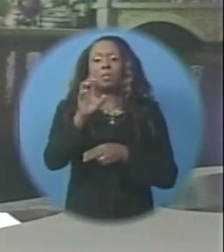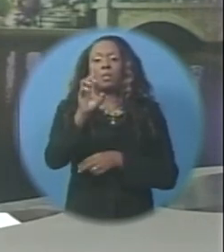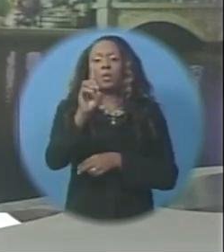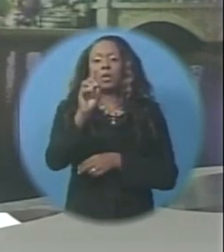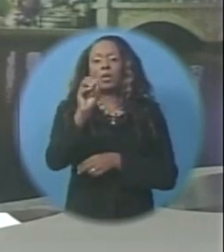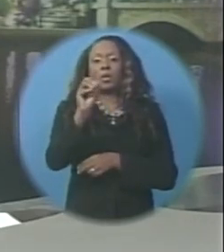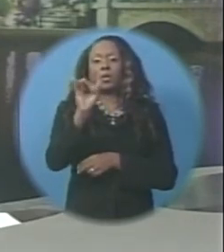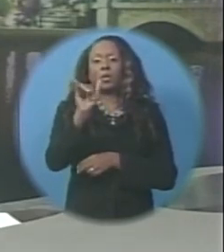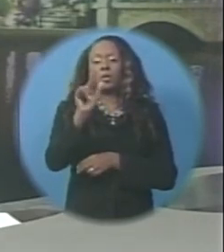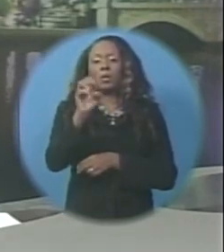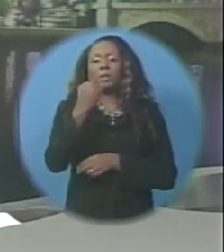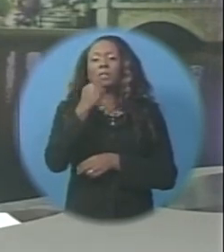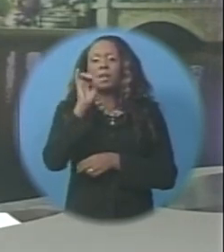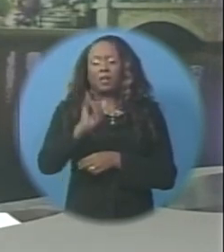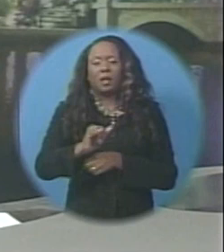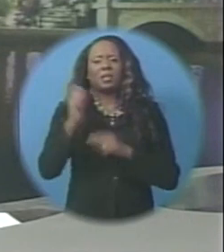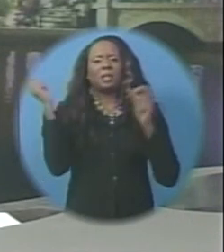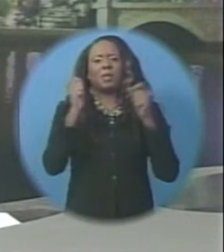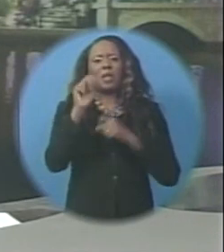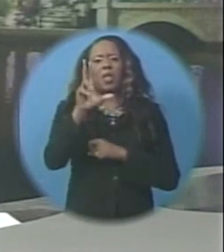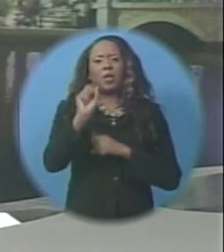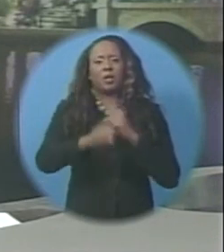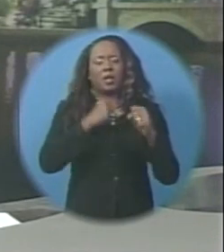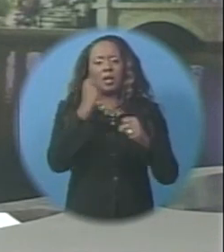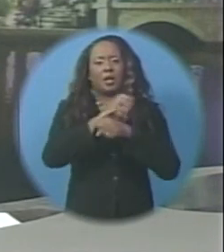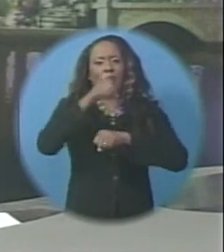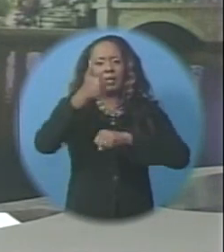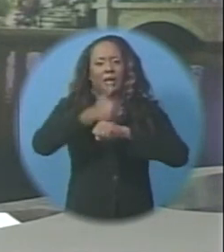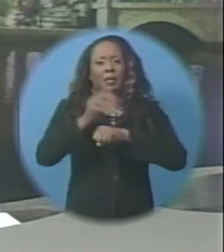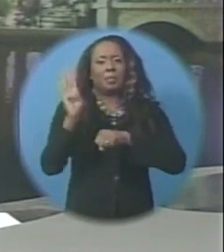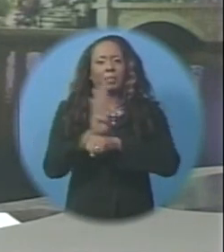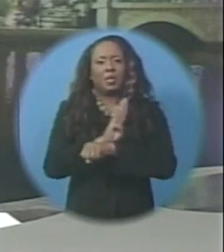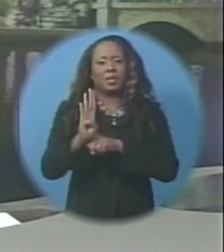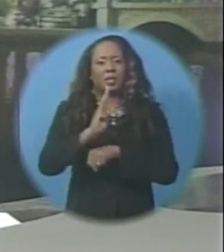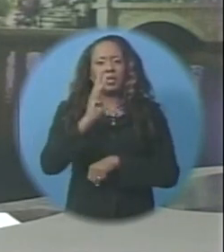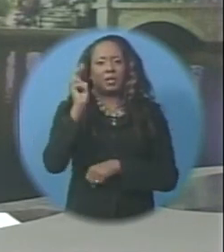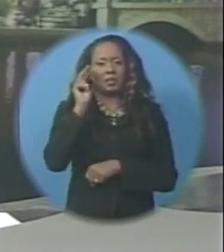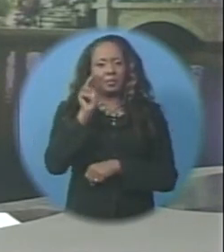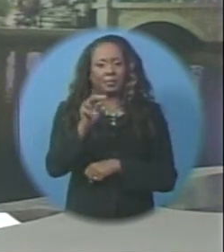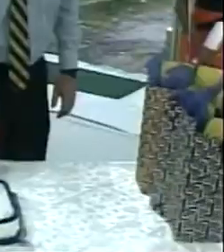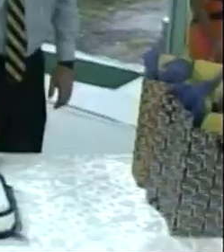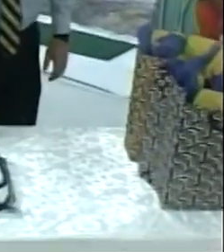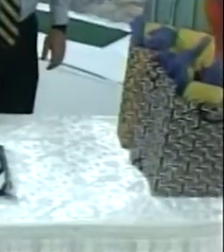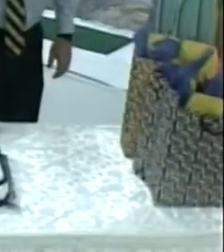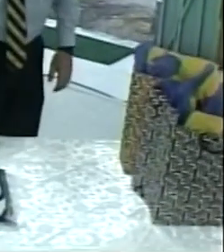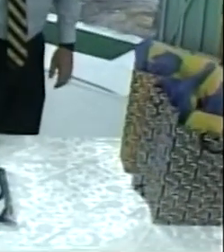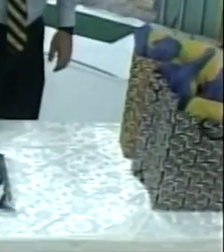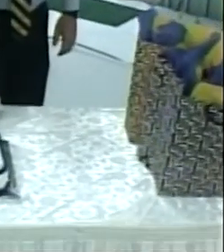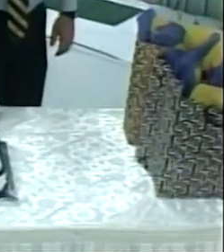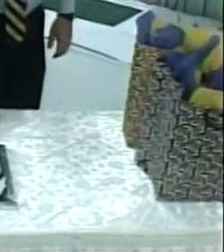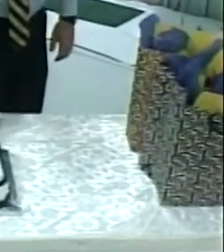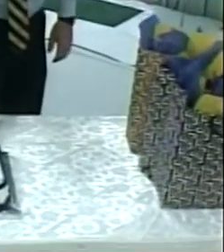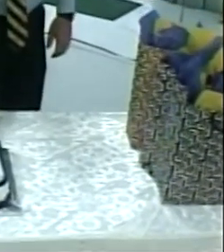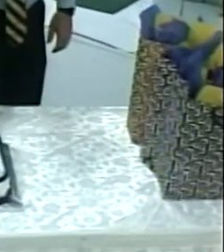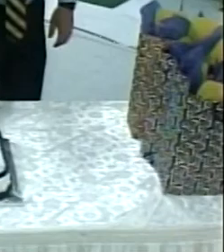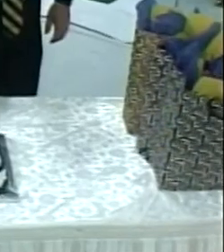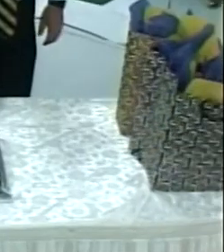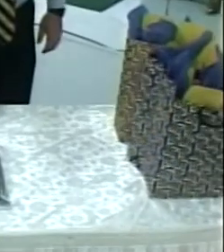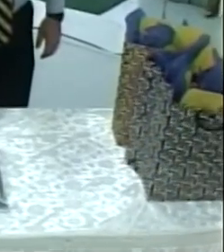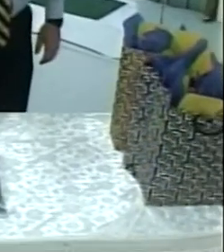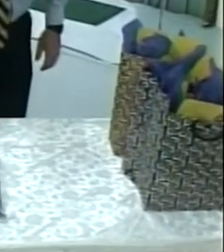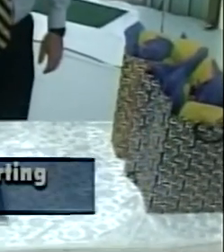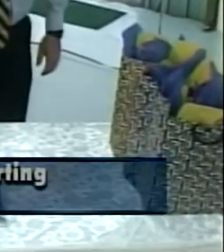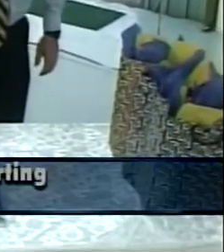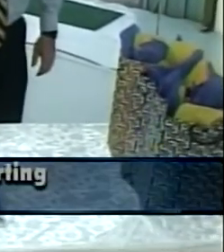a celebration to mark its 30th year in business. More from Kareem Smith. It was a momentous occasion